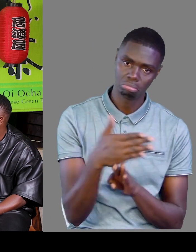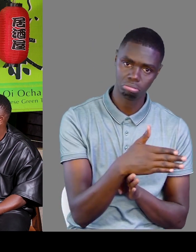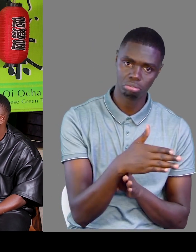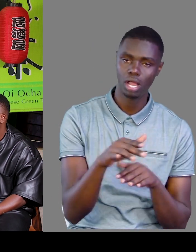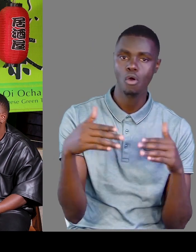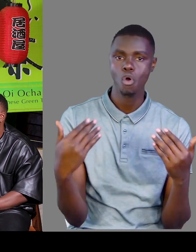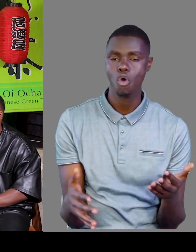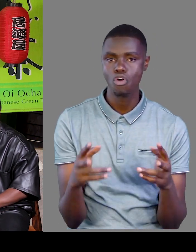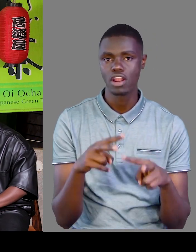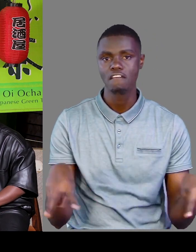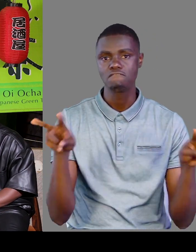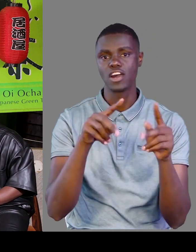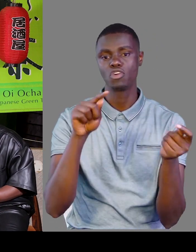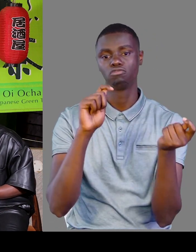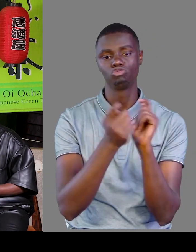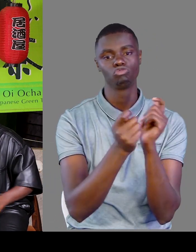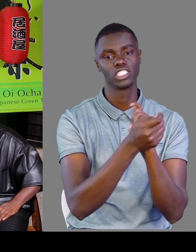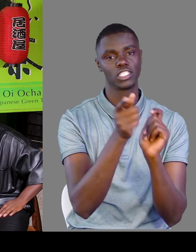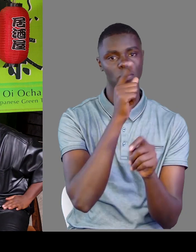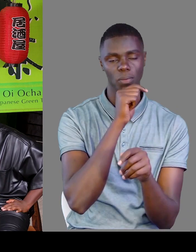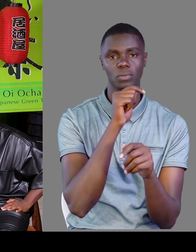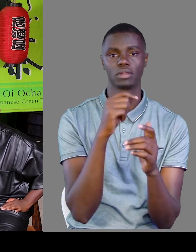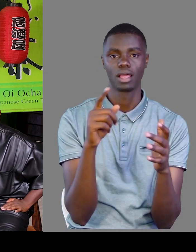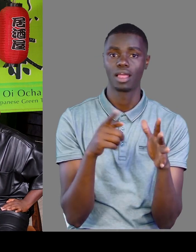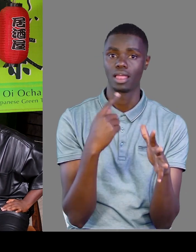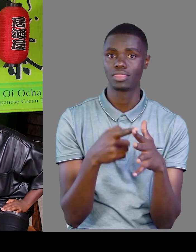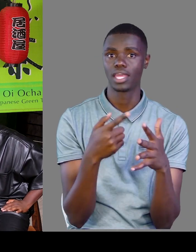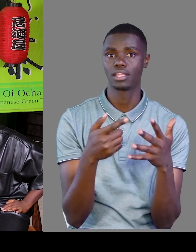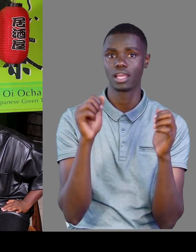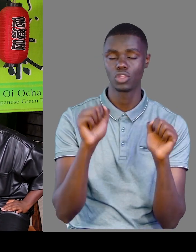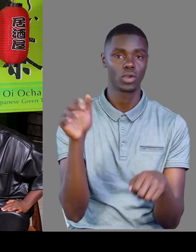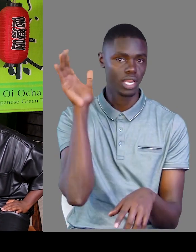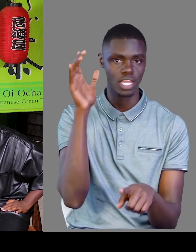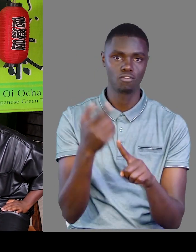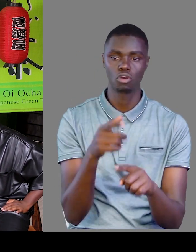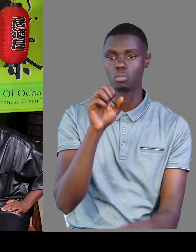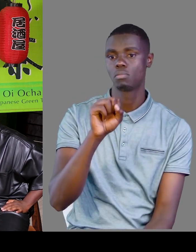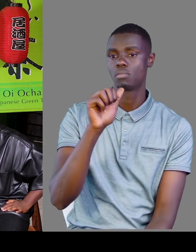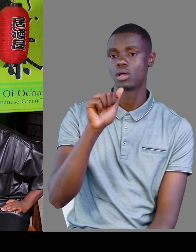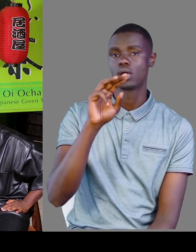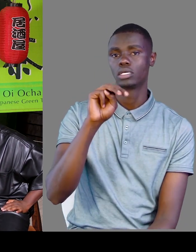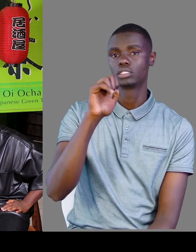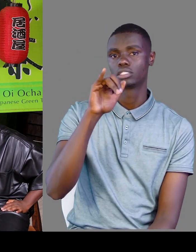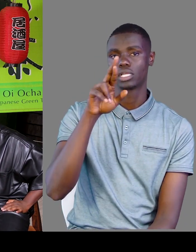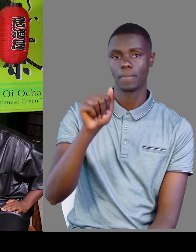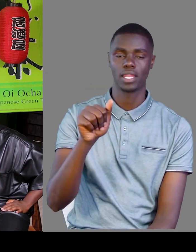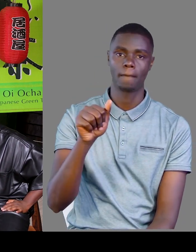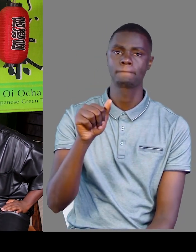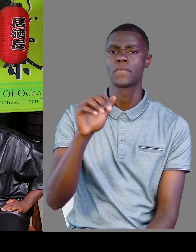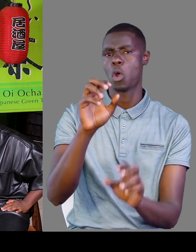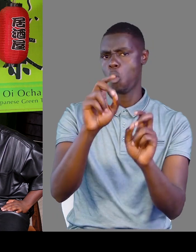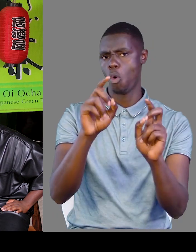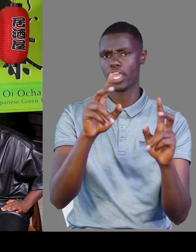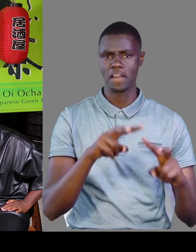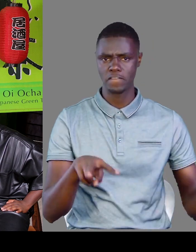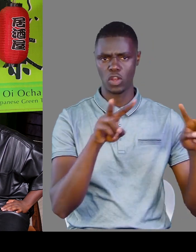middle, and also if your values have evolved as well. And then we'll hear from Samira as well. Thanks. All right. Let's